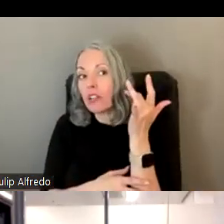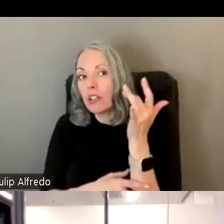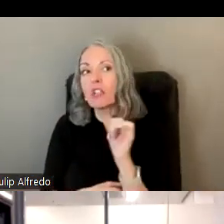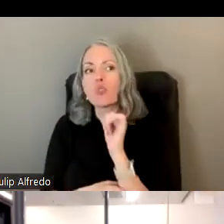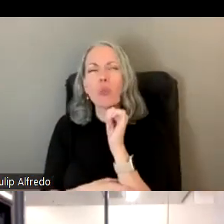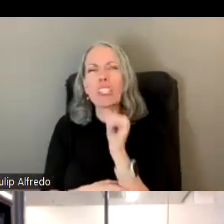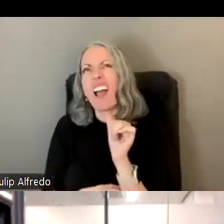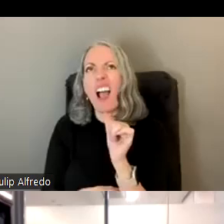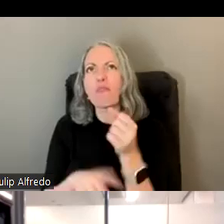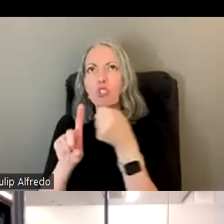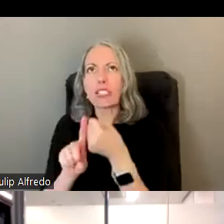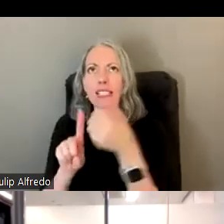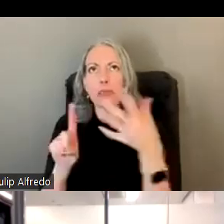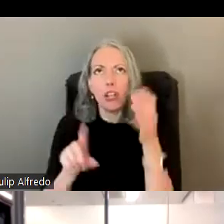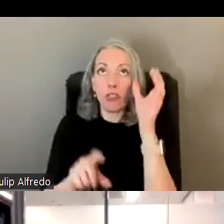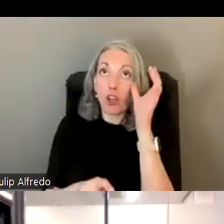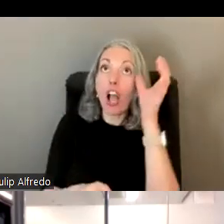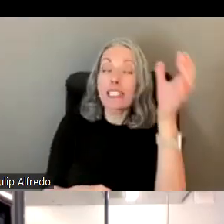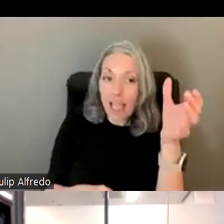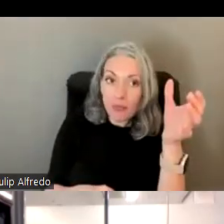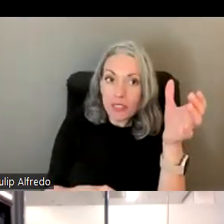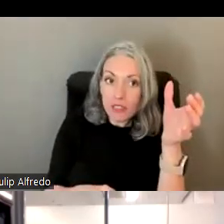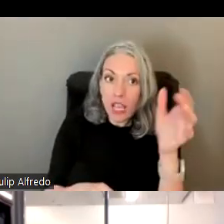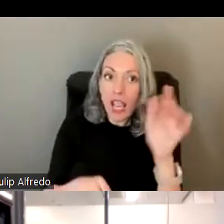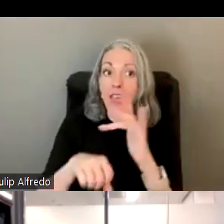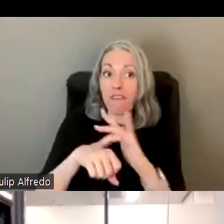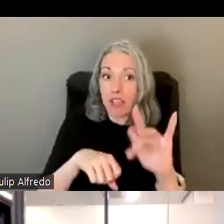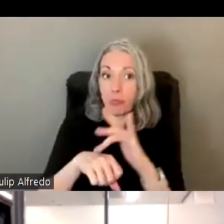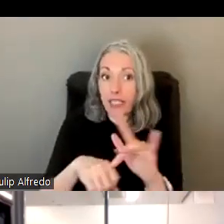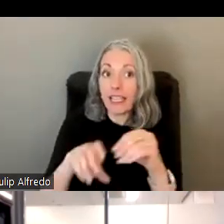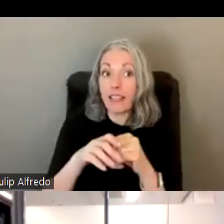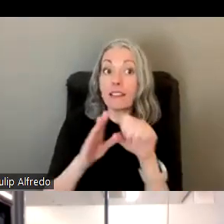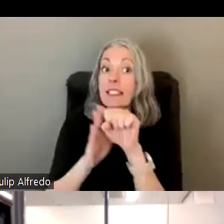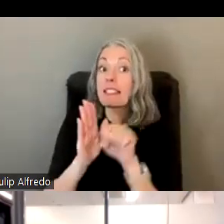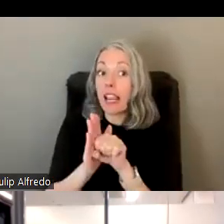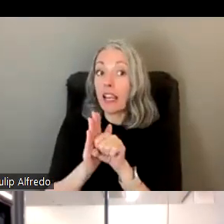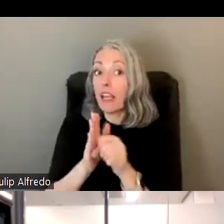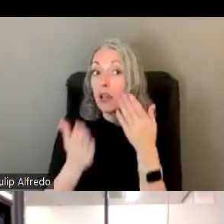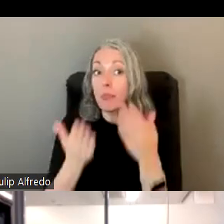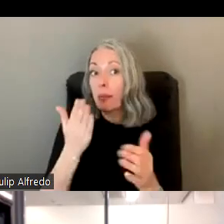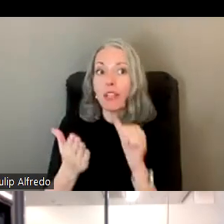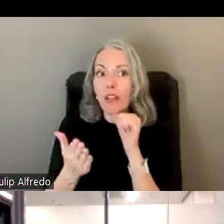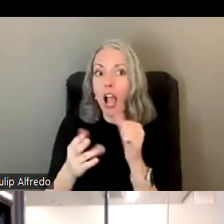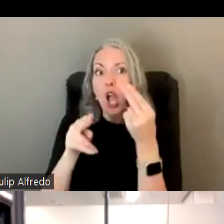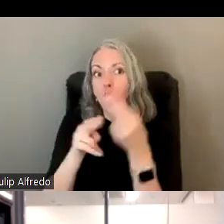like expanding the concept and the availability throughout the state. It may not be called CALS Connect or,